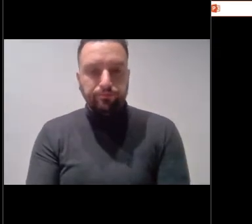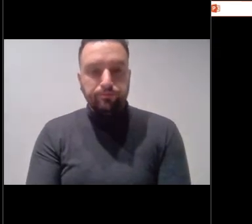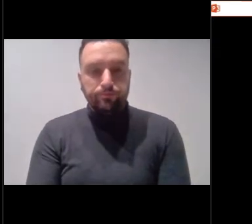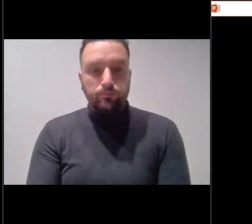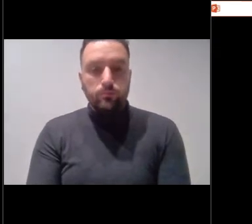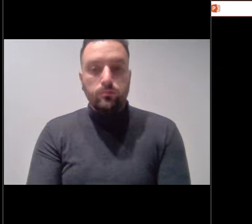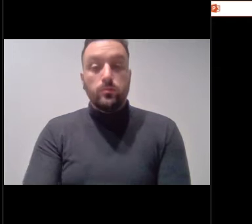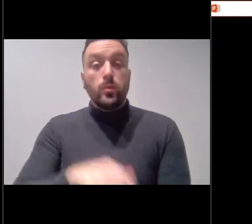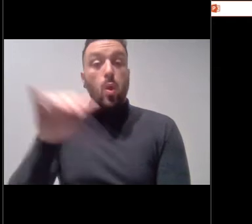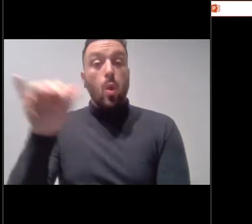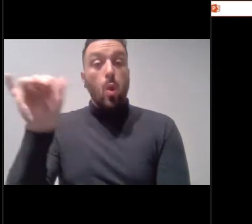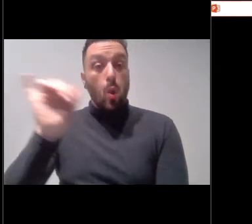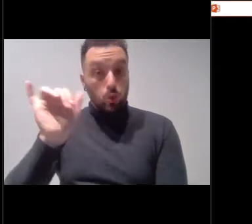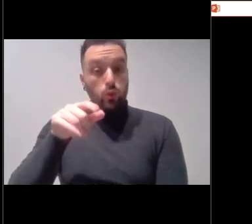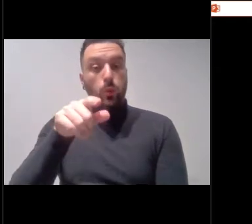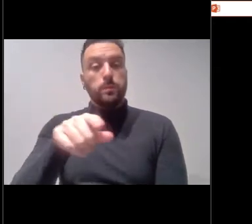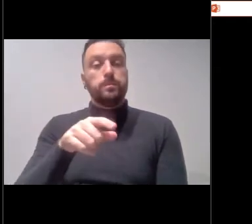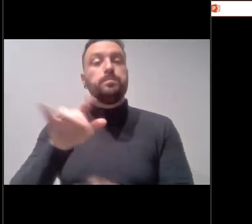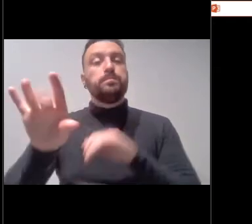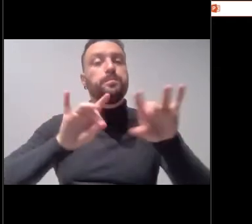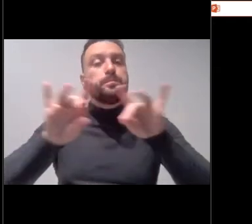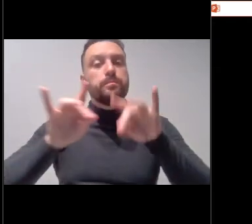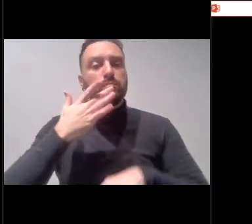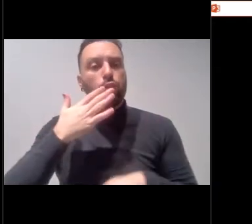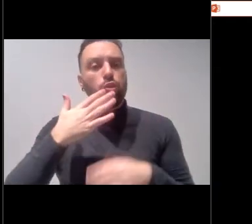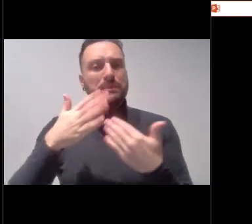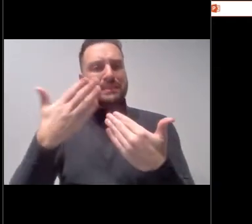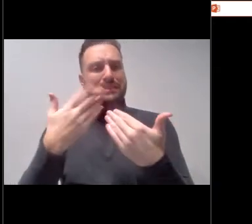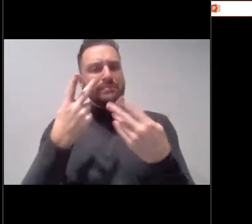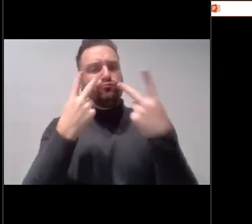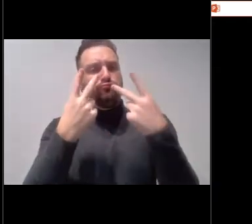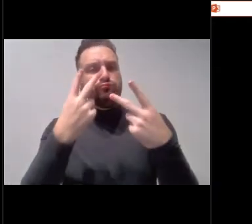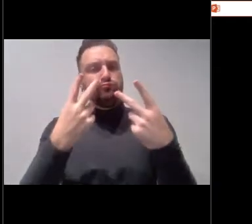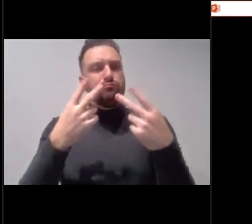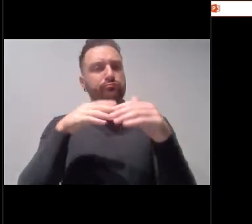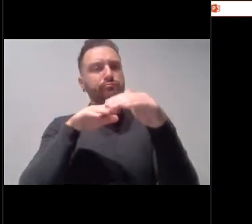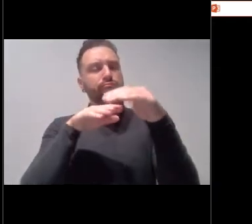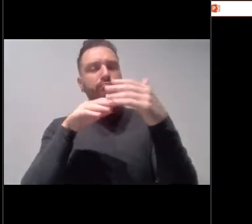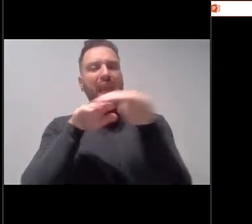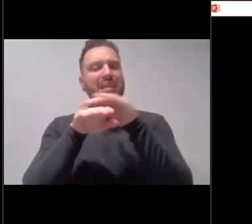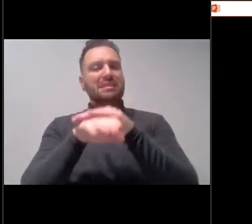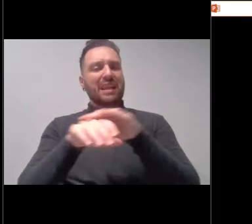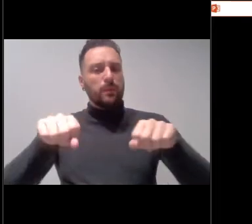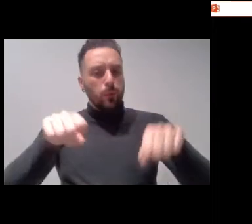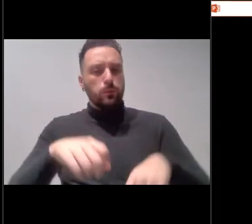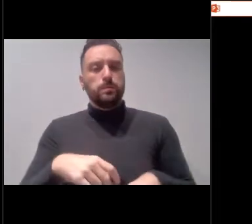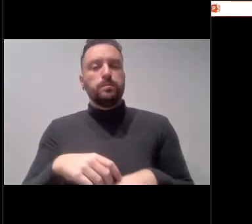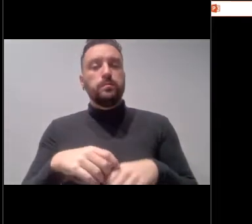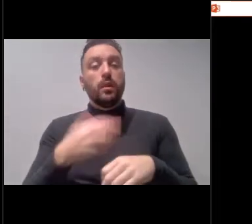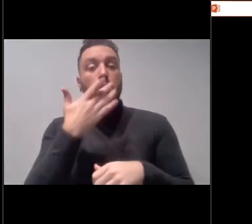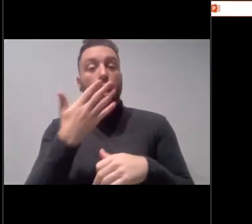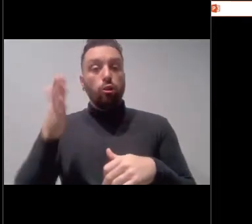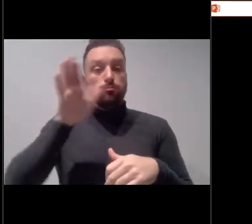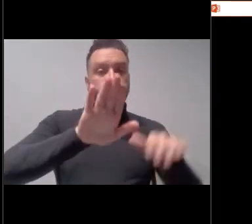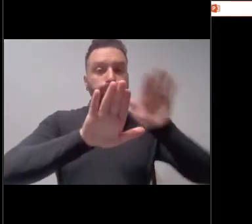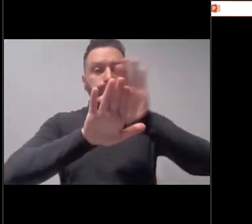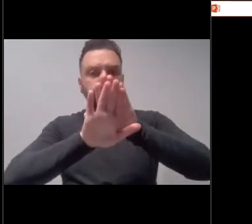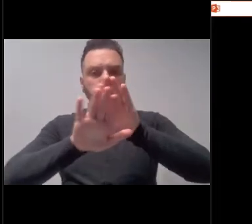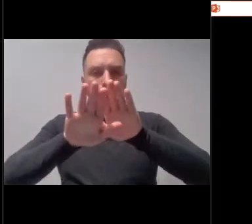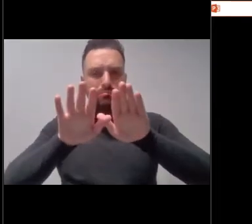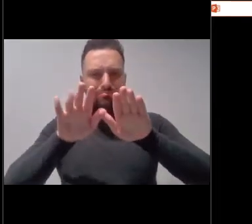You also want to choose colors that are accessible. You want to overlay colors that are not hard to read,